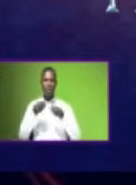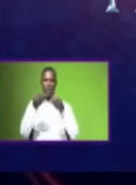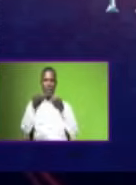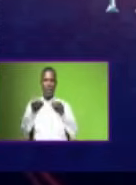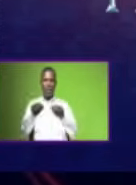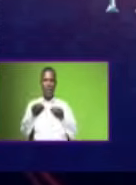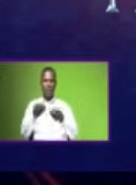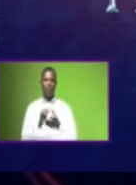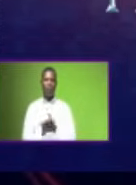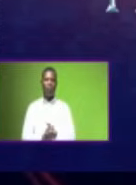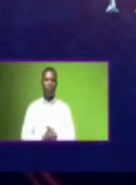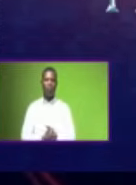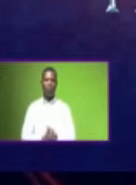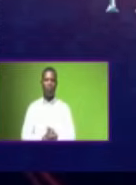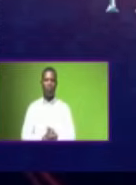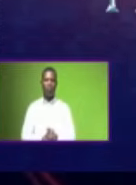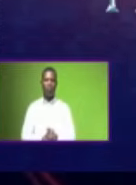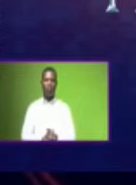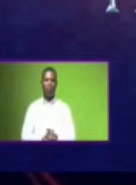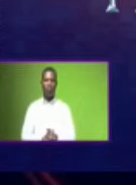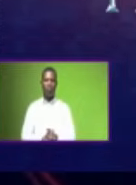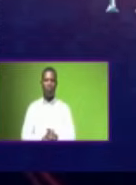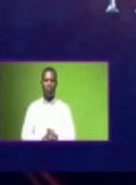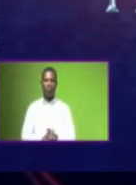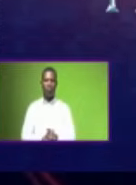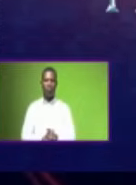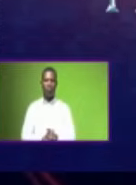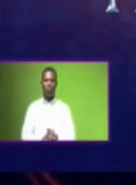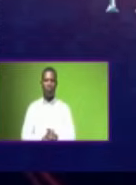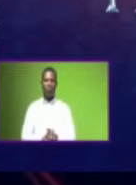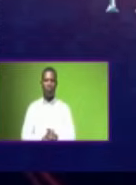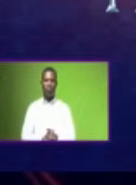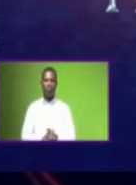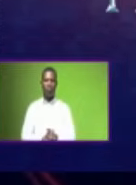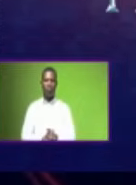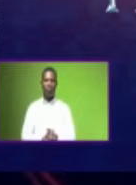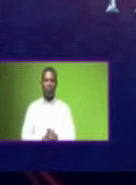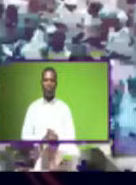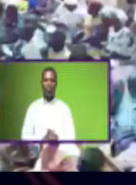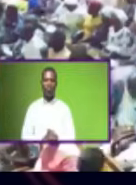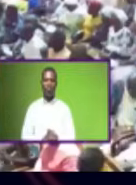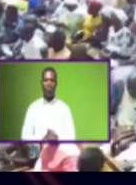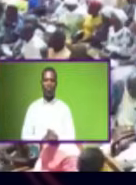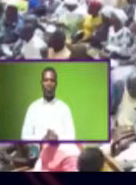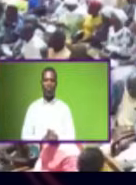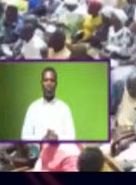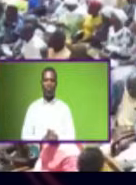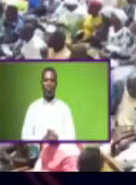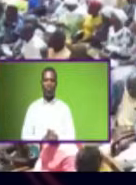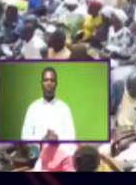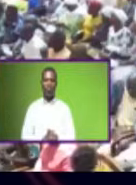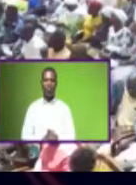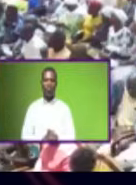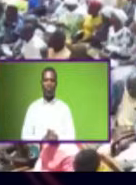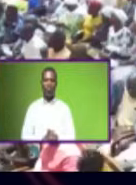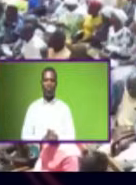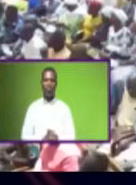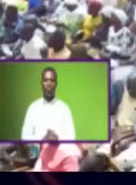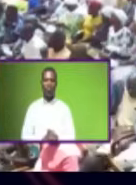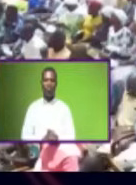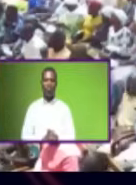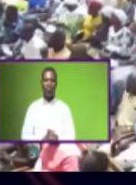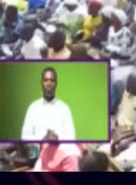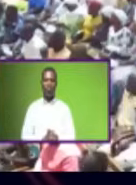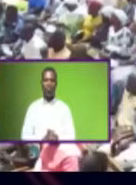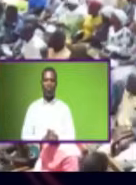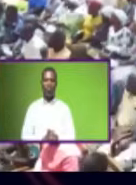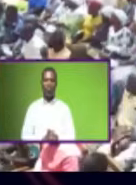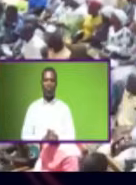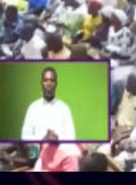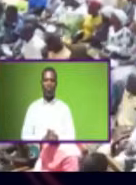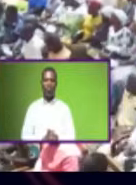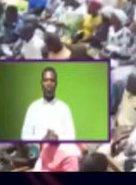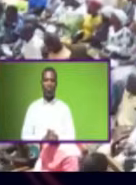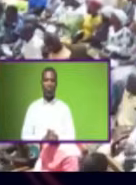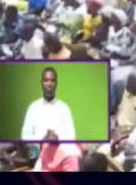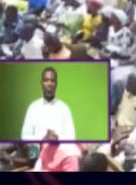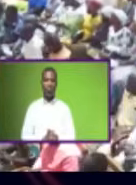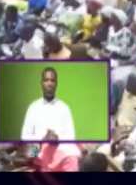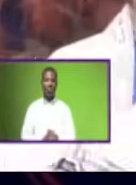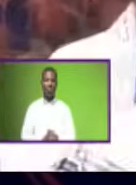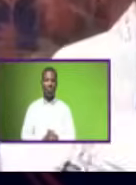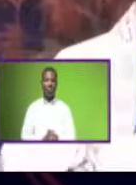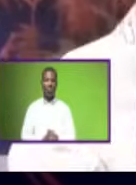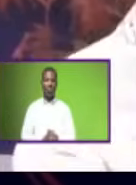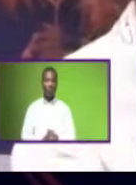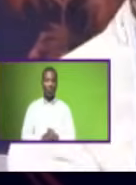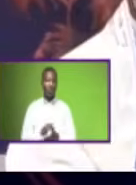reached in our time, and this is what is stipulated in the Bible in this quotation. Semone member yadina anunti na